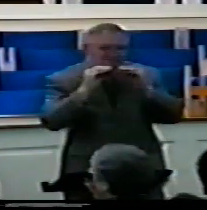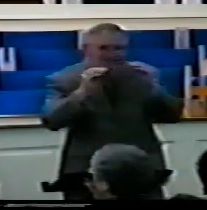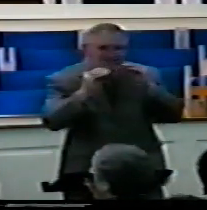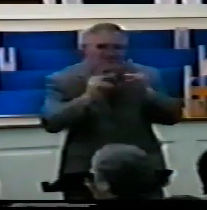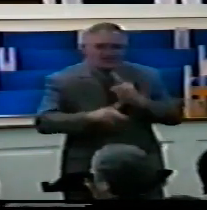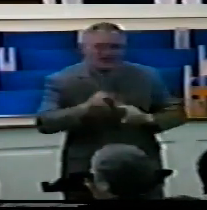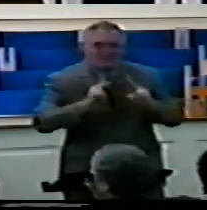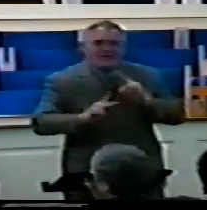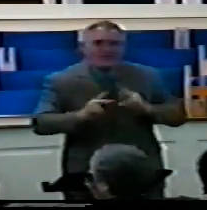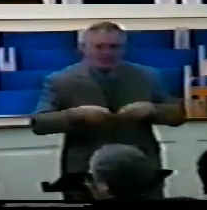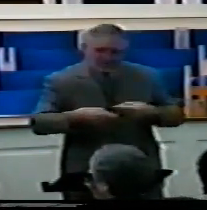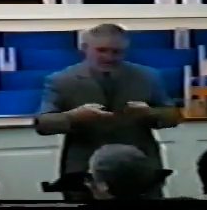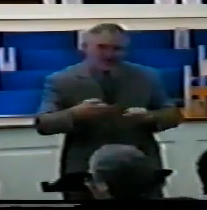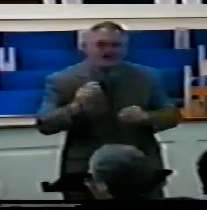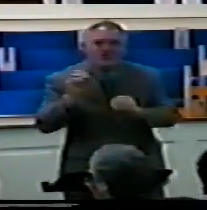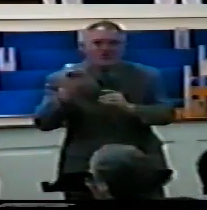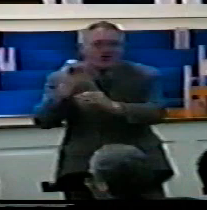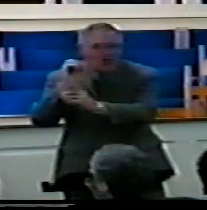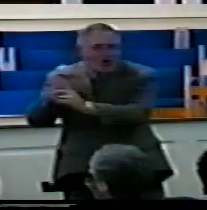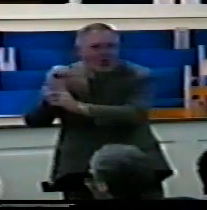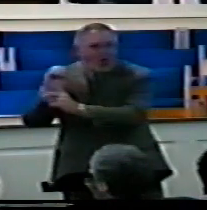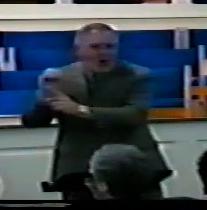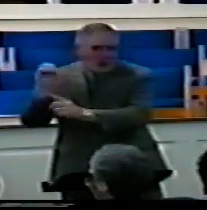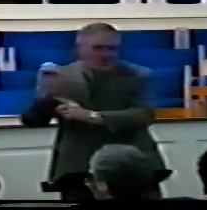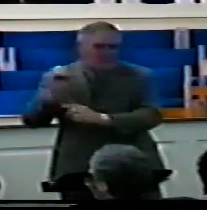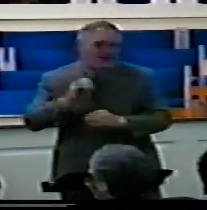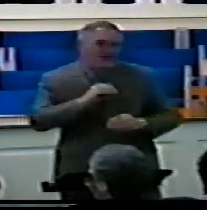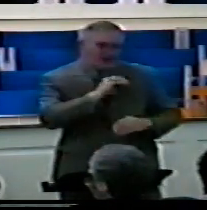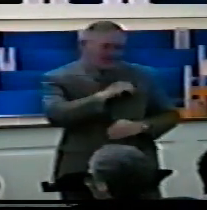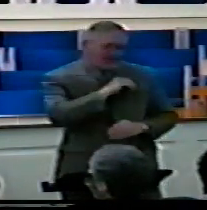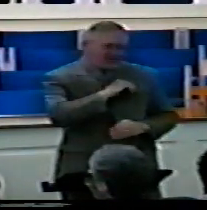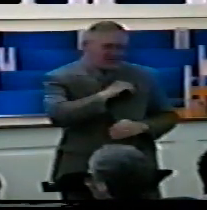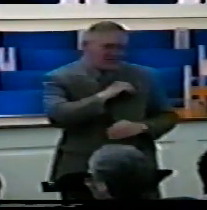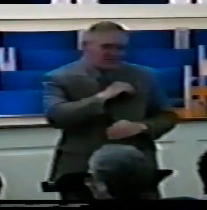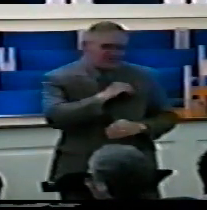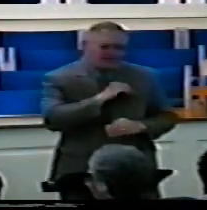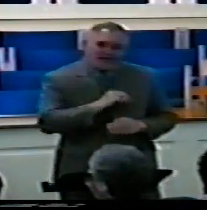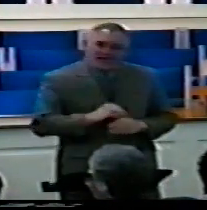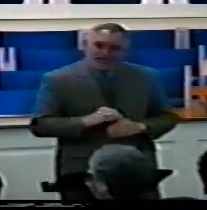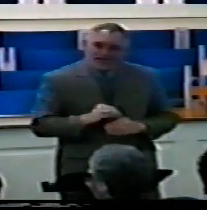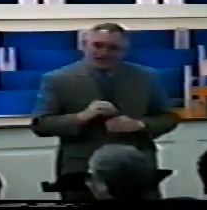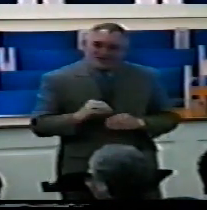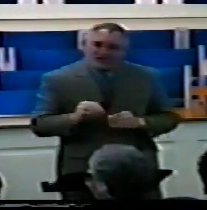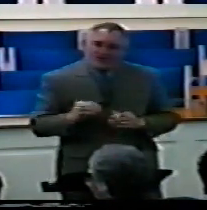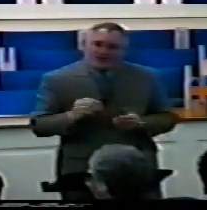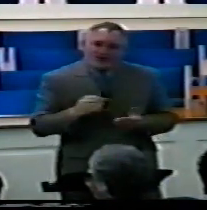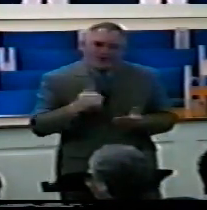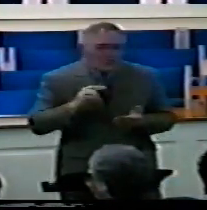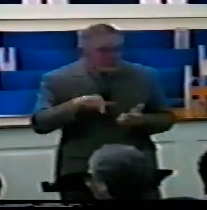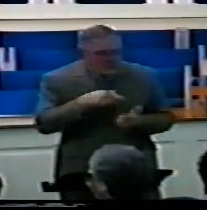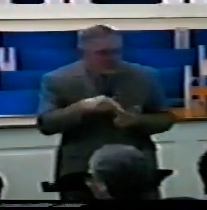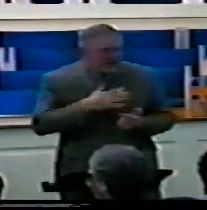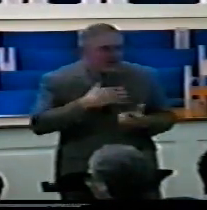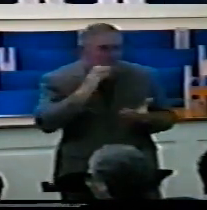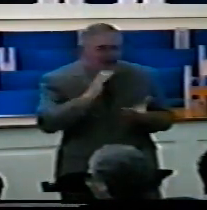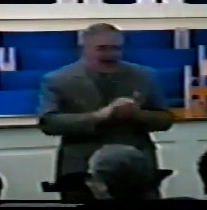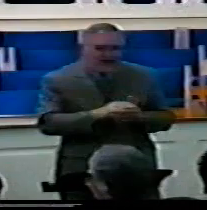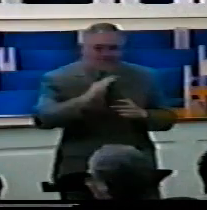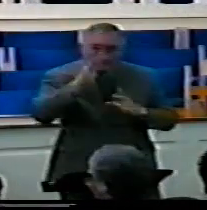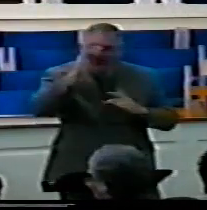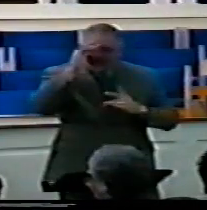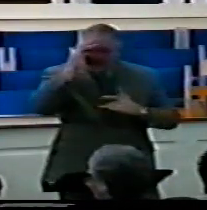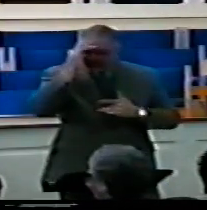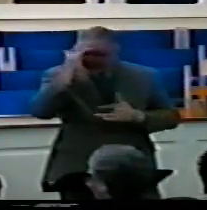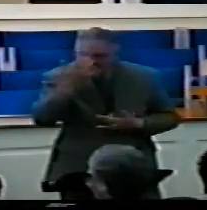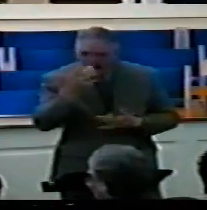man. We got word, preacher, what they had done. This is when my wife was so sick. We got on that old